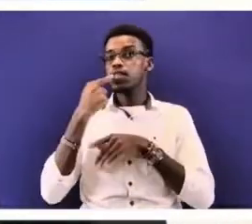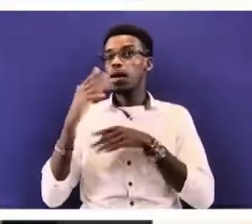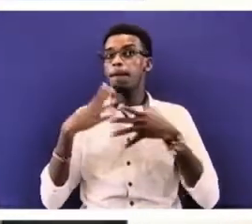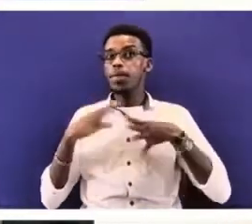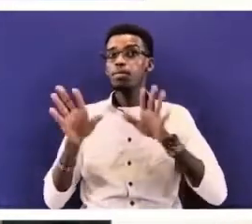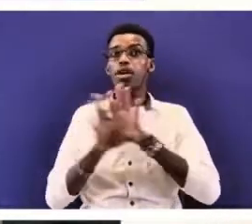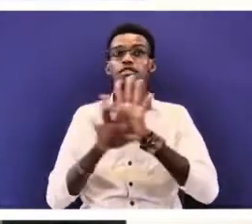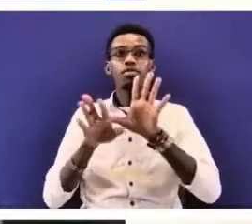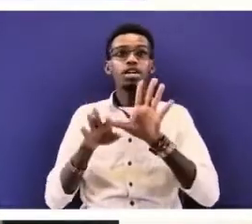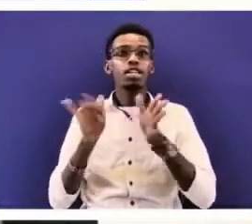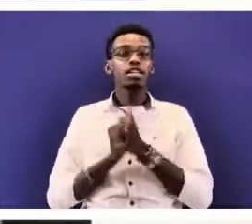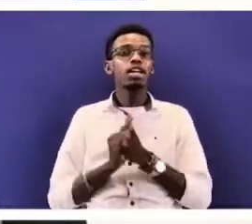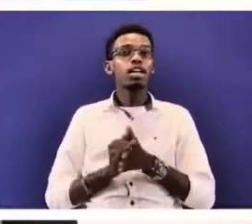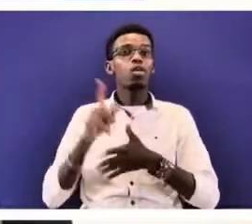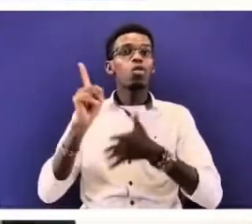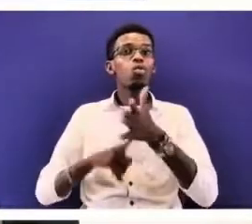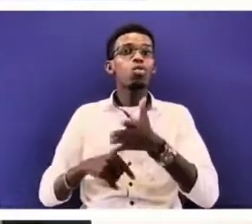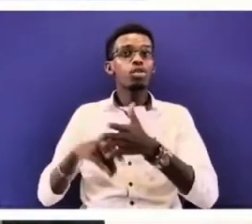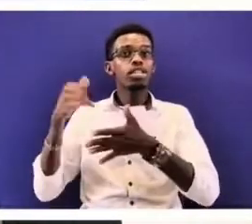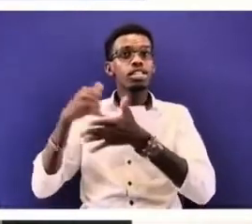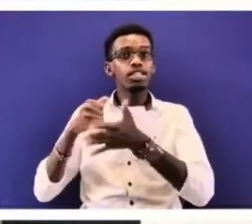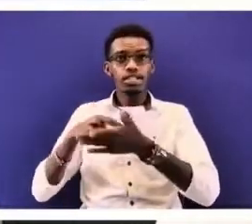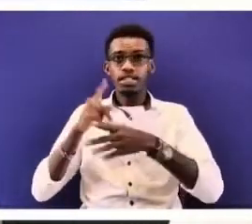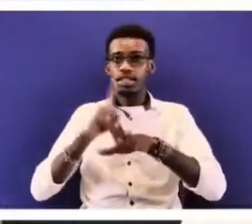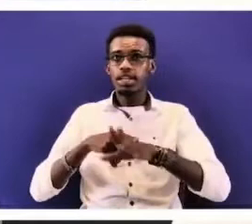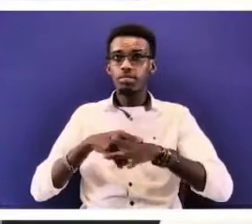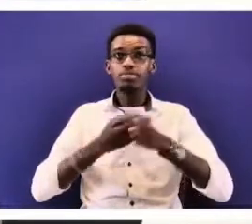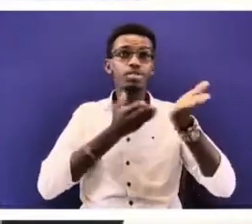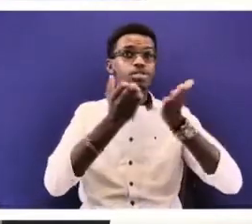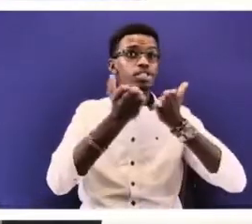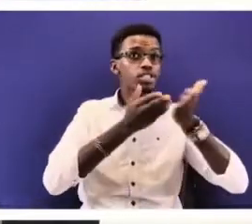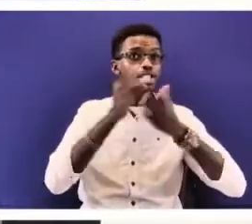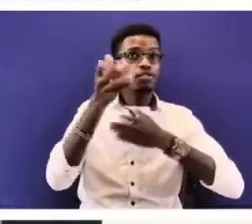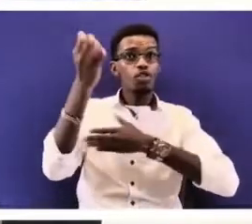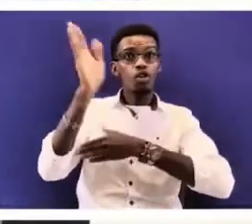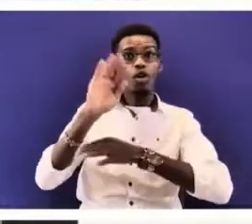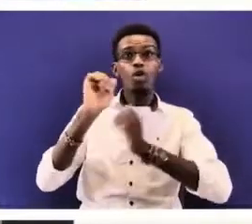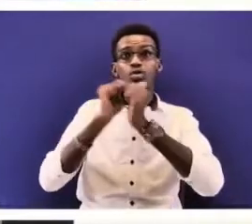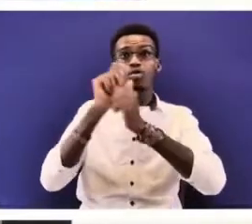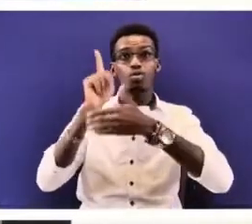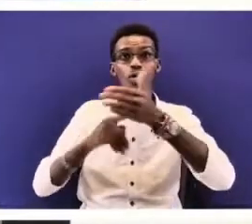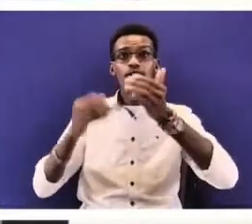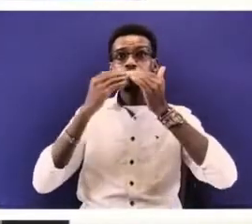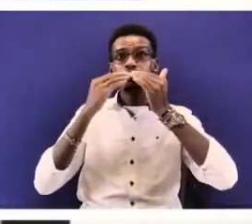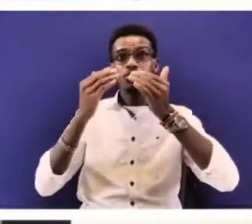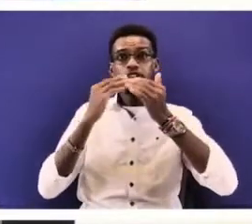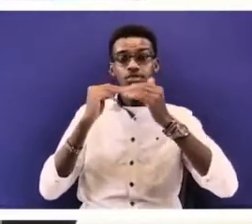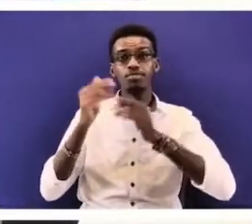everyone. Well, that is how it is when we serve God with gladness.